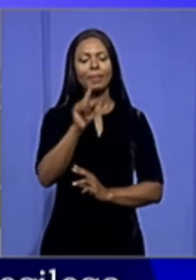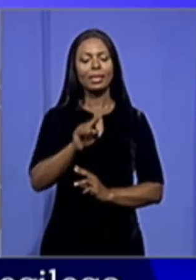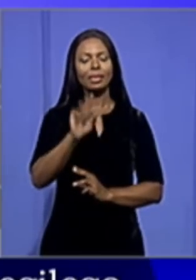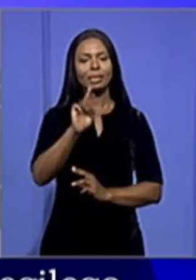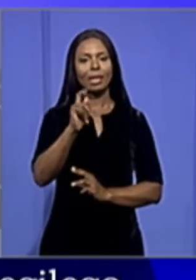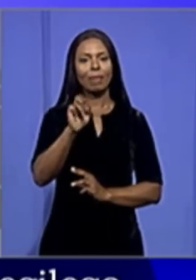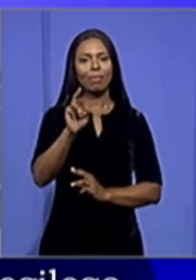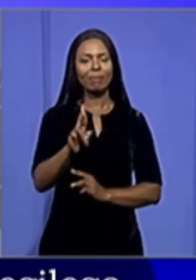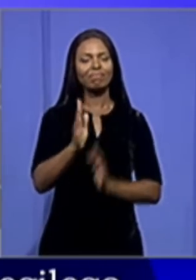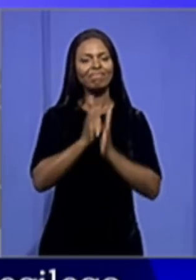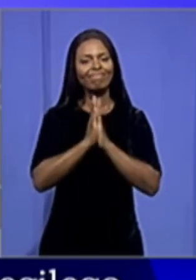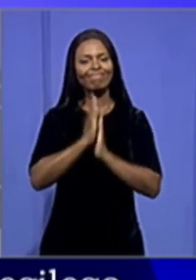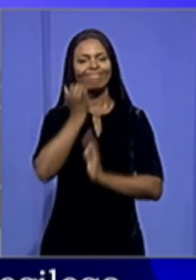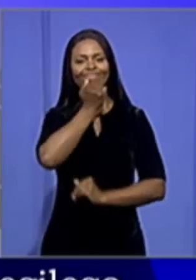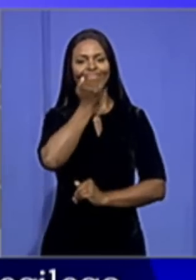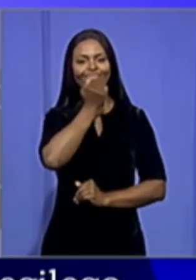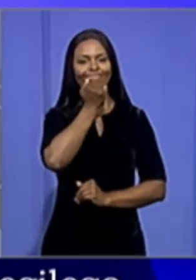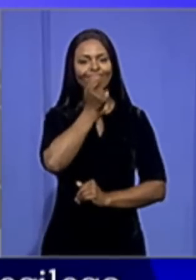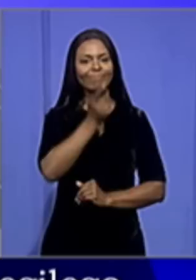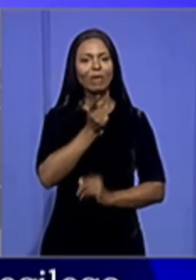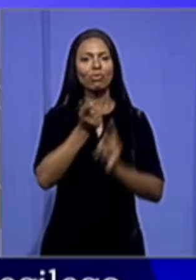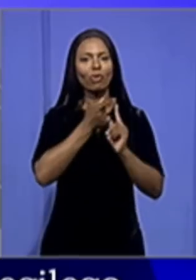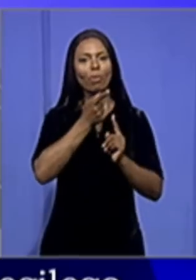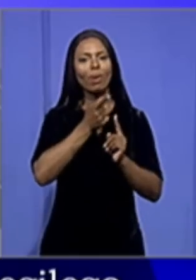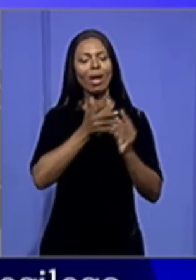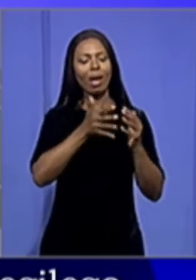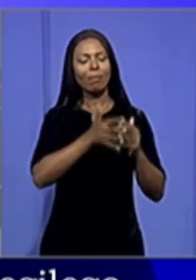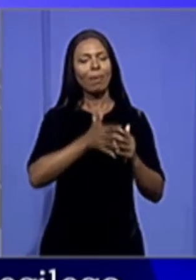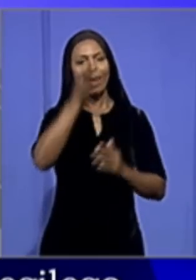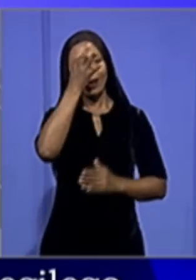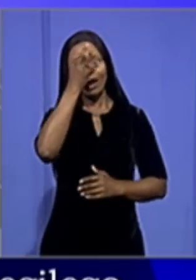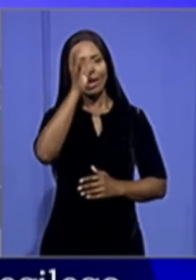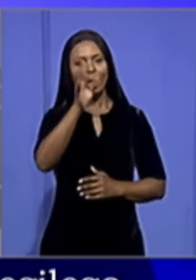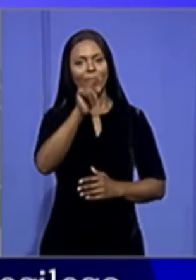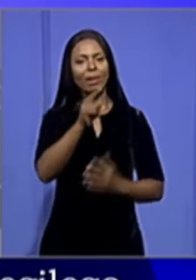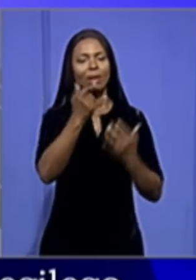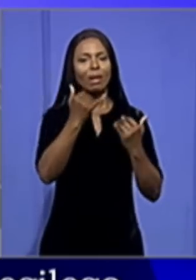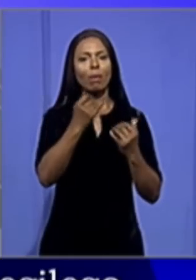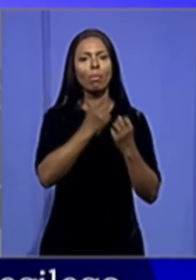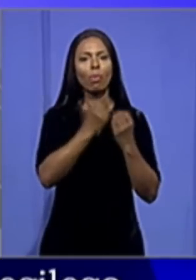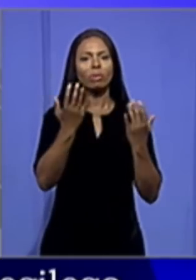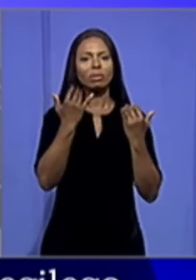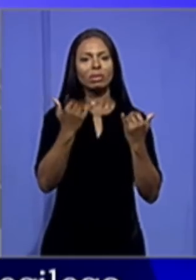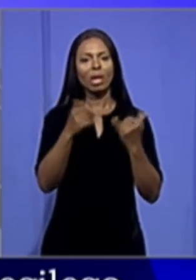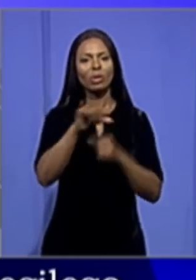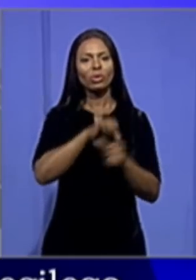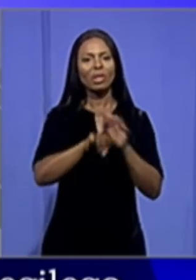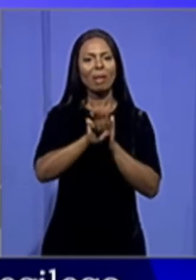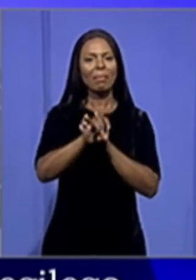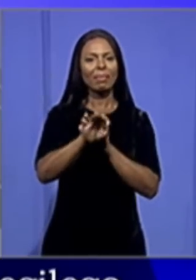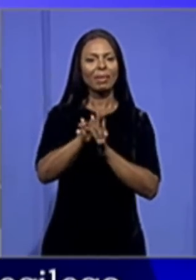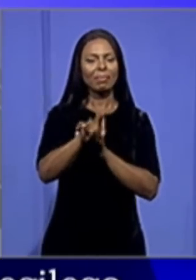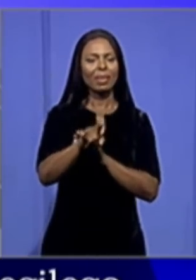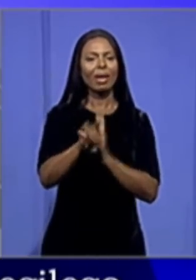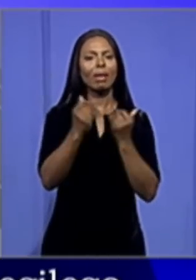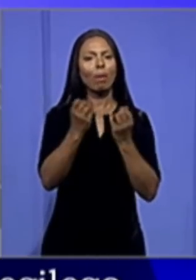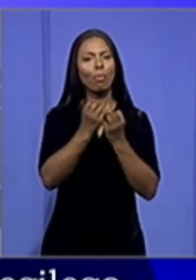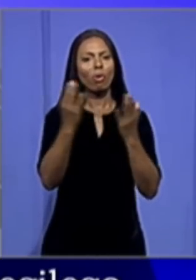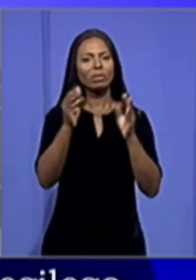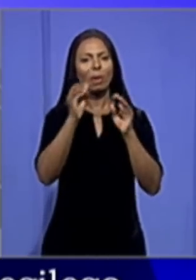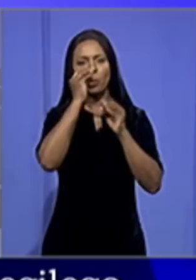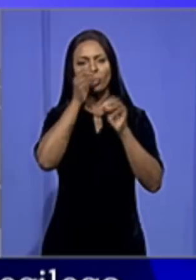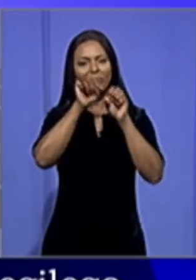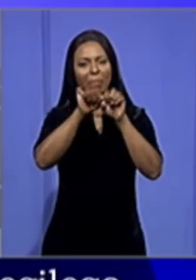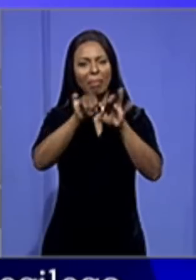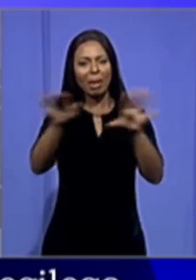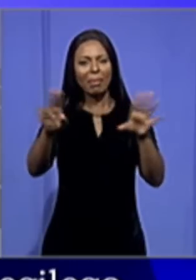ya lekgotlakemedi la mmušo wa Amerika mabapi le khuetšo ya marangrang a dikgokagano a leago ao a nago le